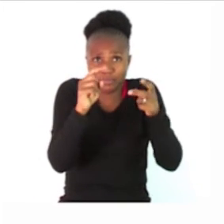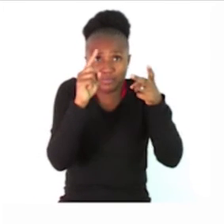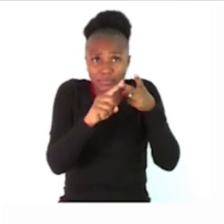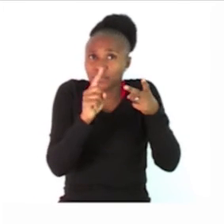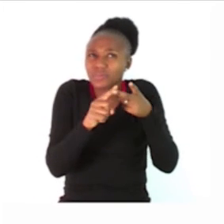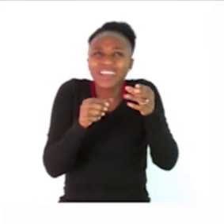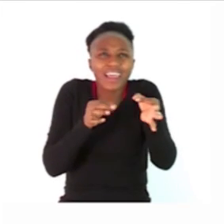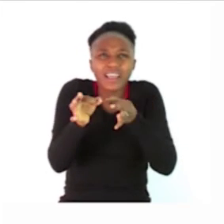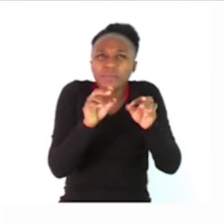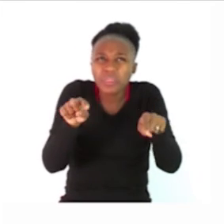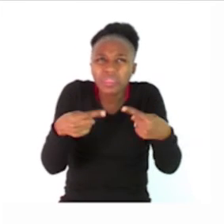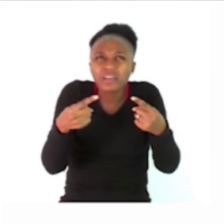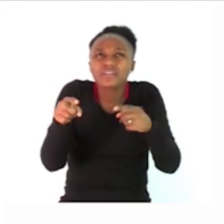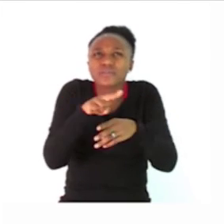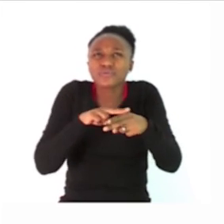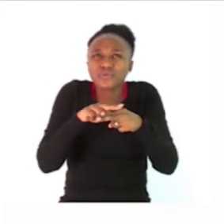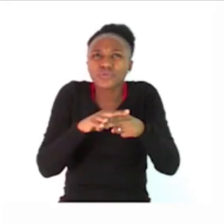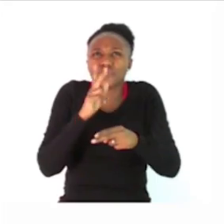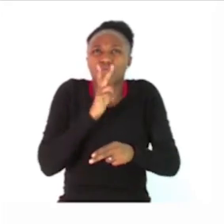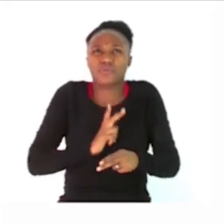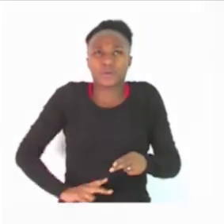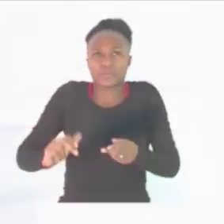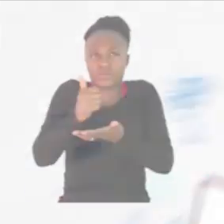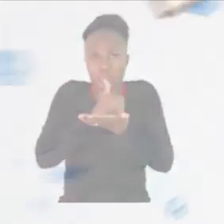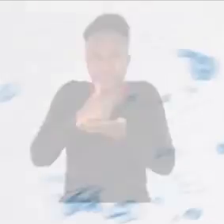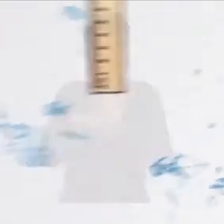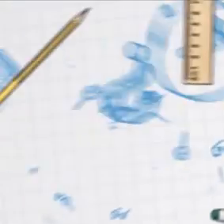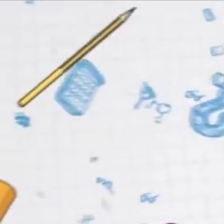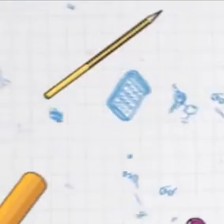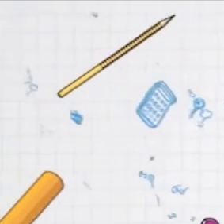practices of personal hygiene. Thank you.